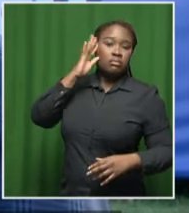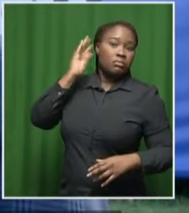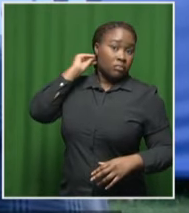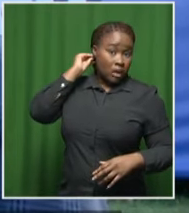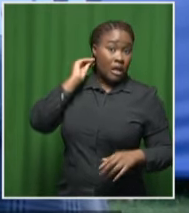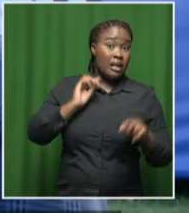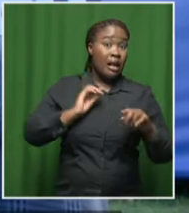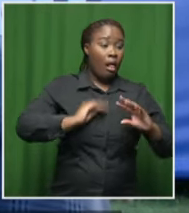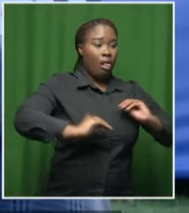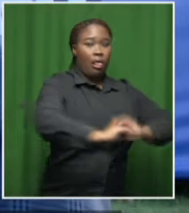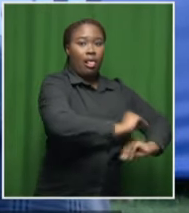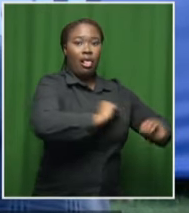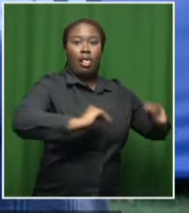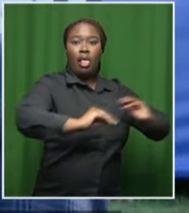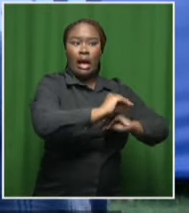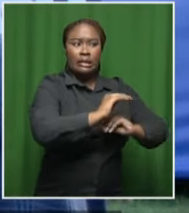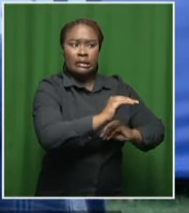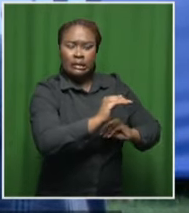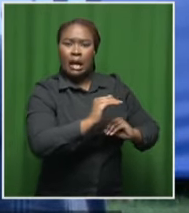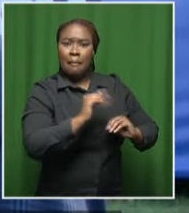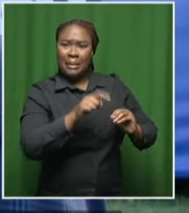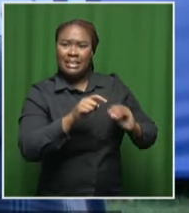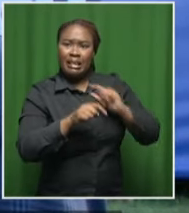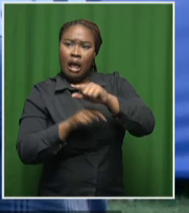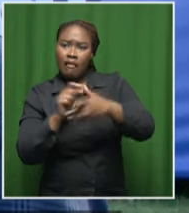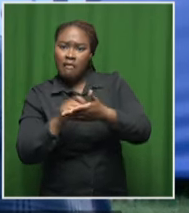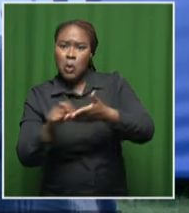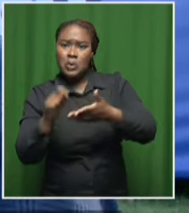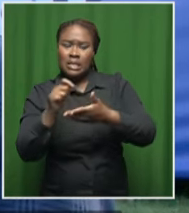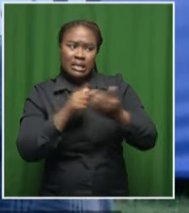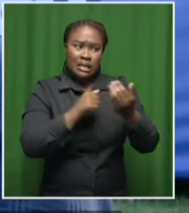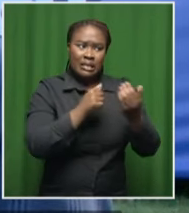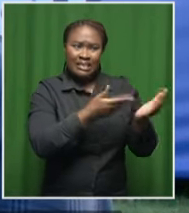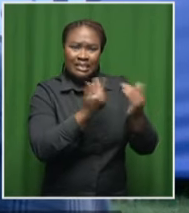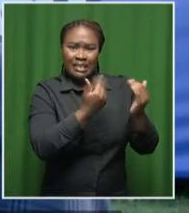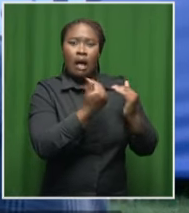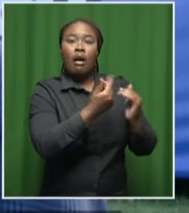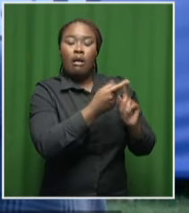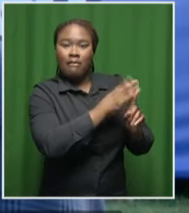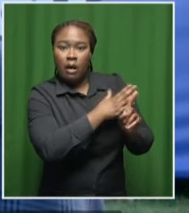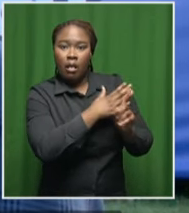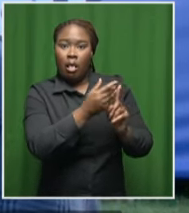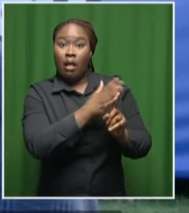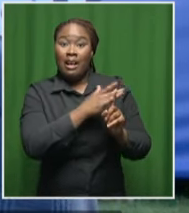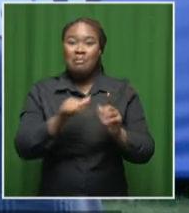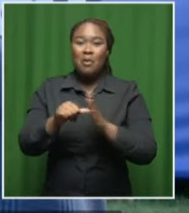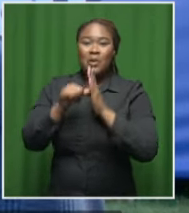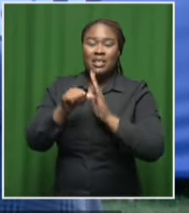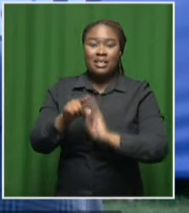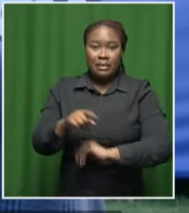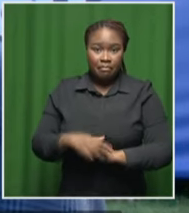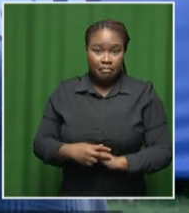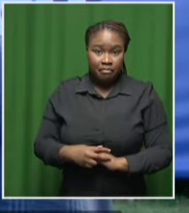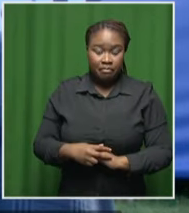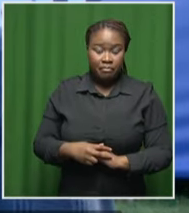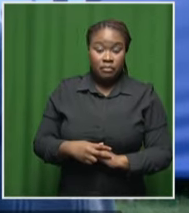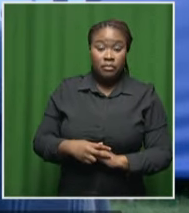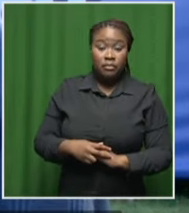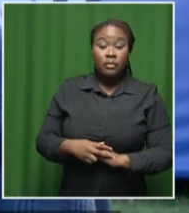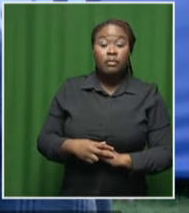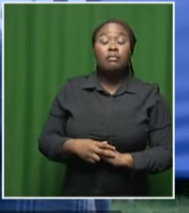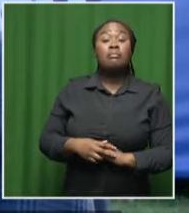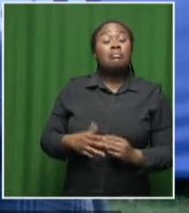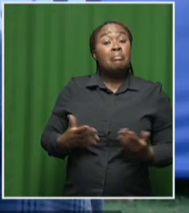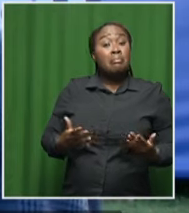what we've seen in many political parties is that campaigns are only left for certain individuals,